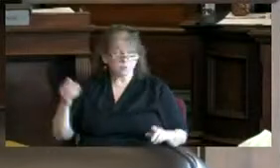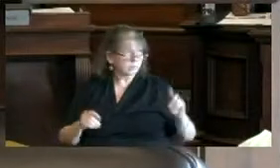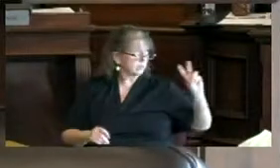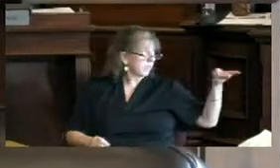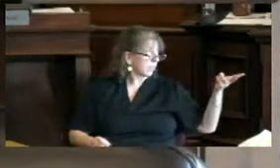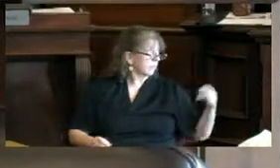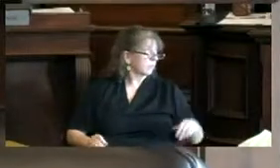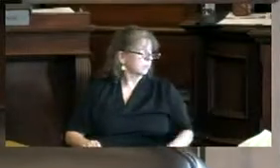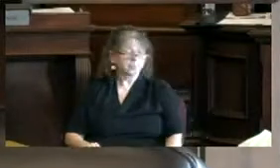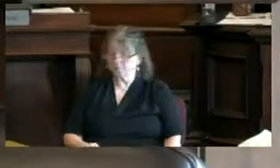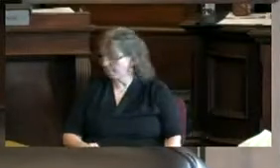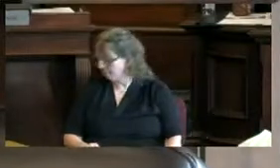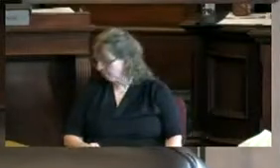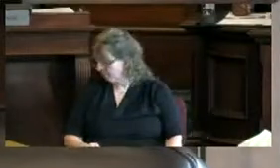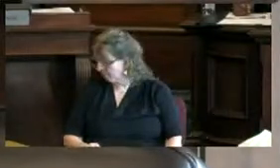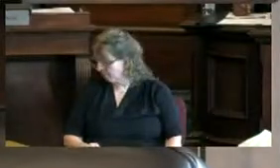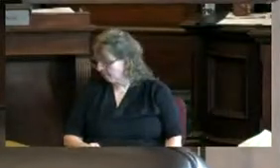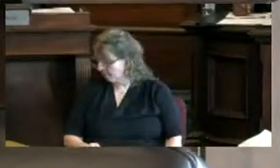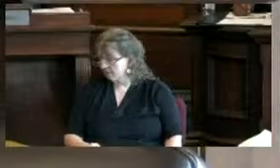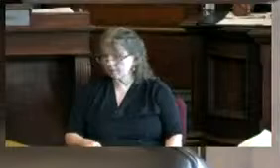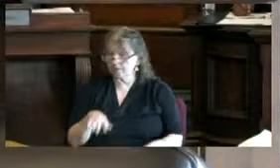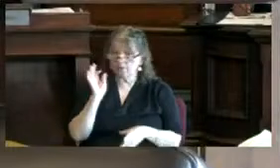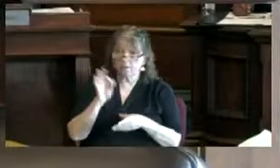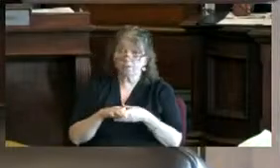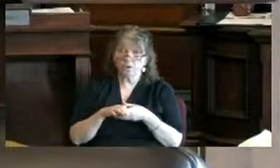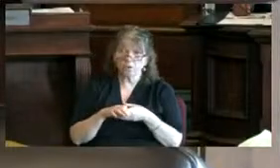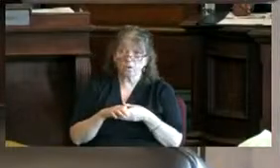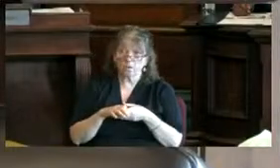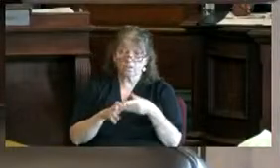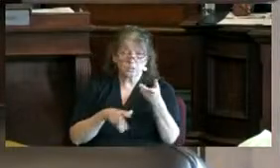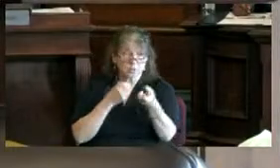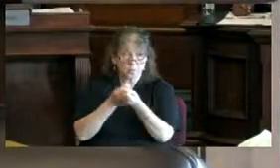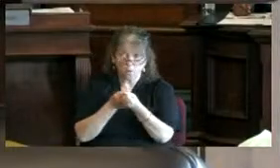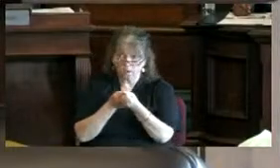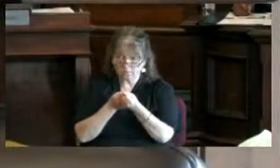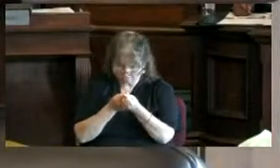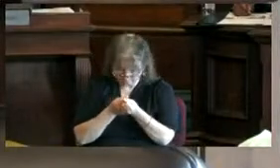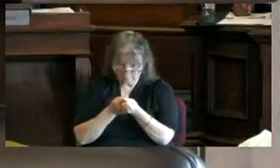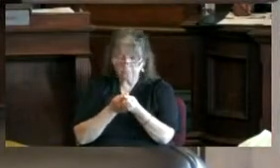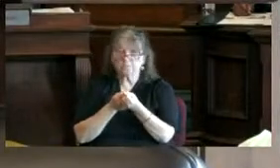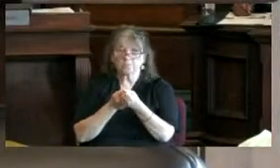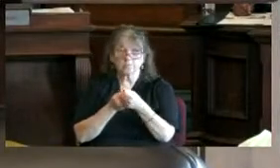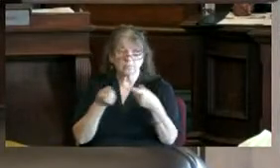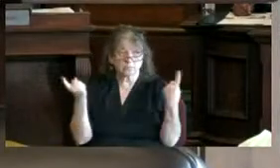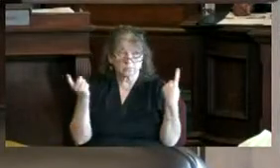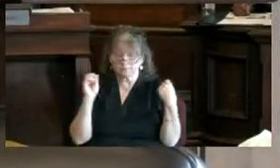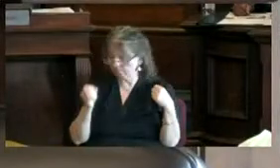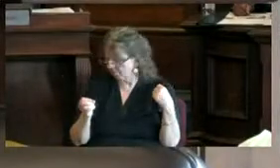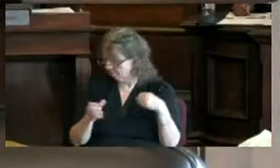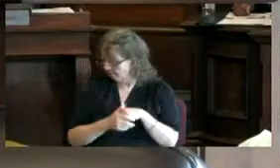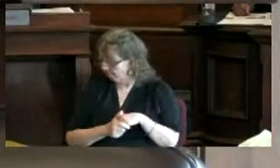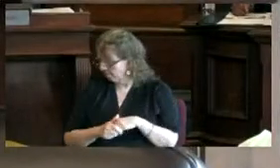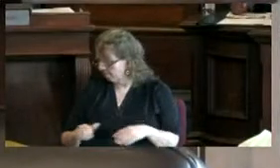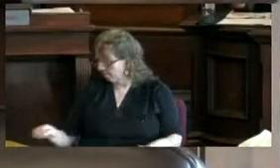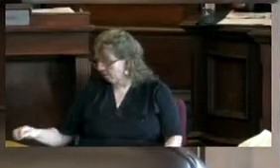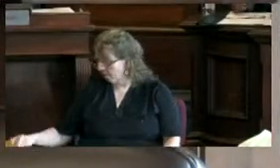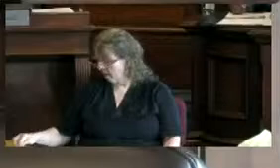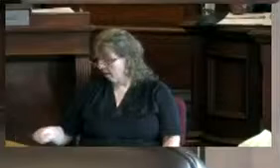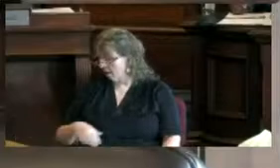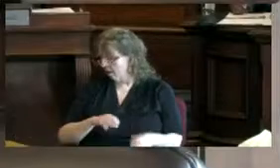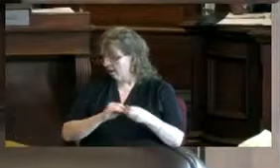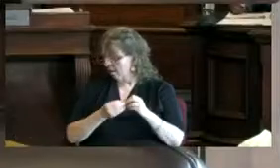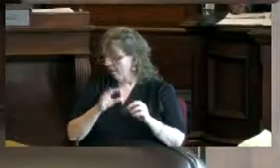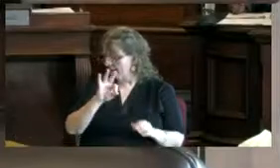Second. Then we vote. All in favor say aye. Aye. All opposed? Motion